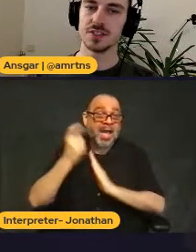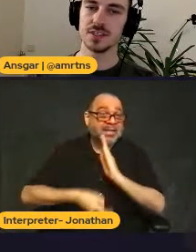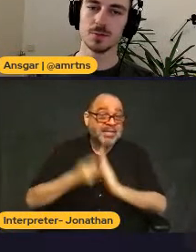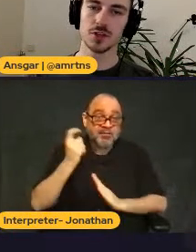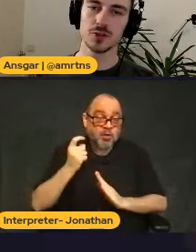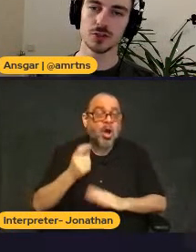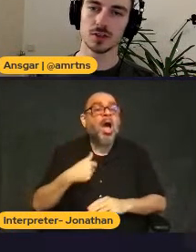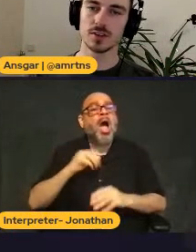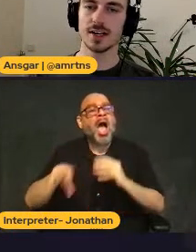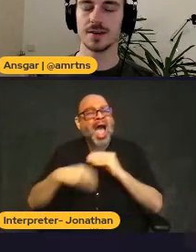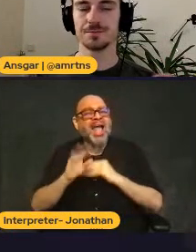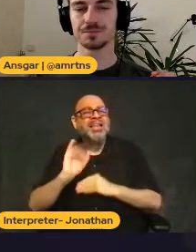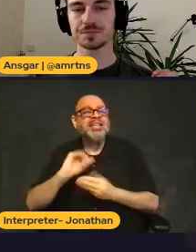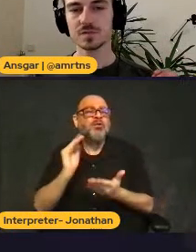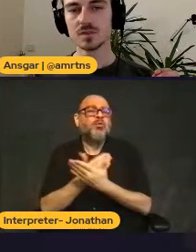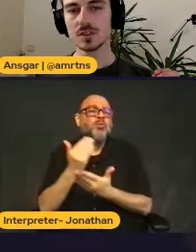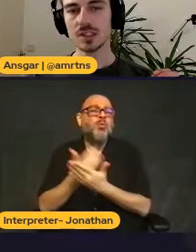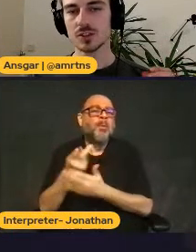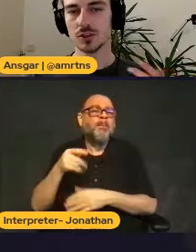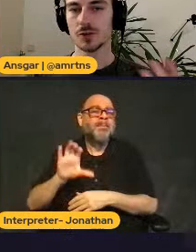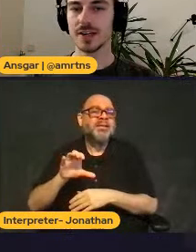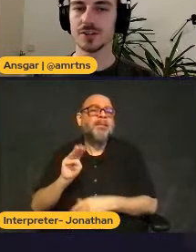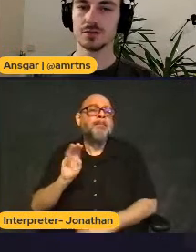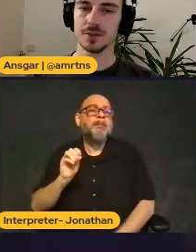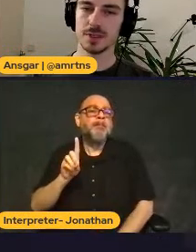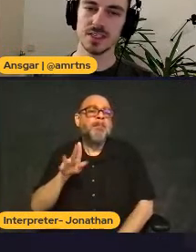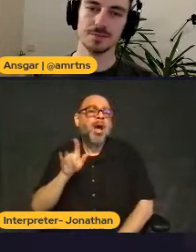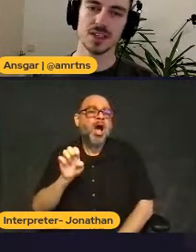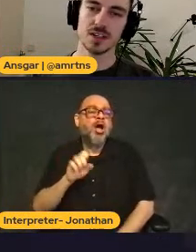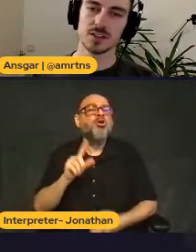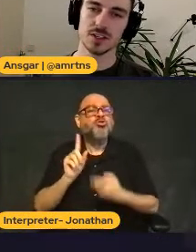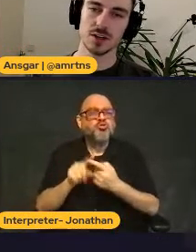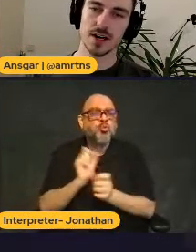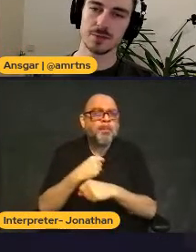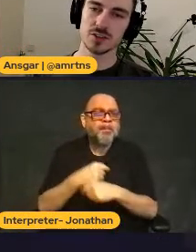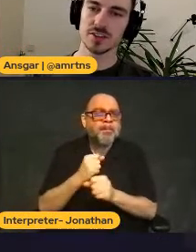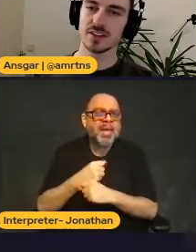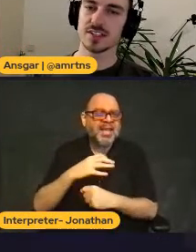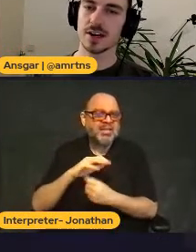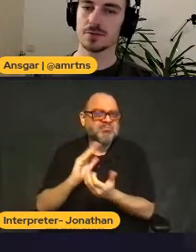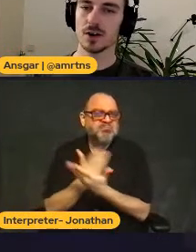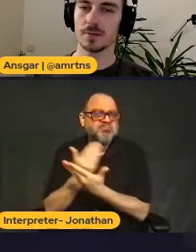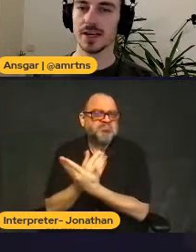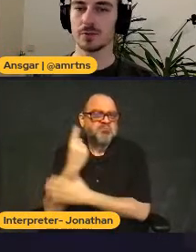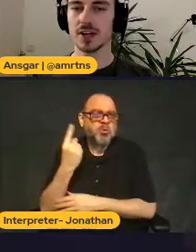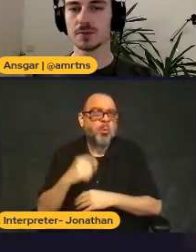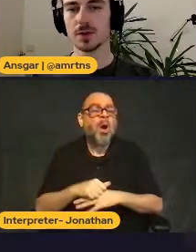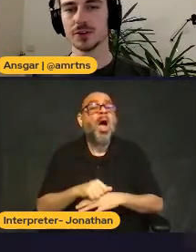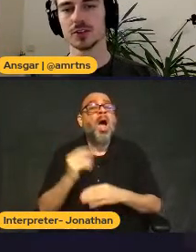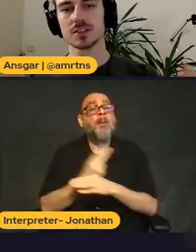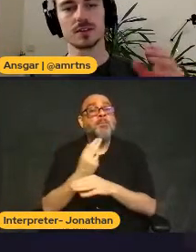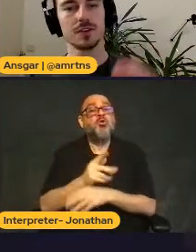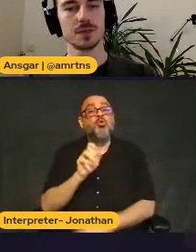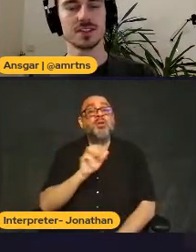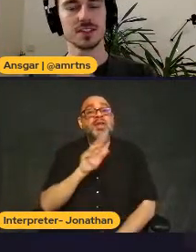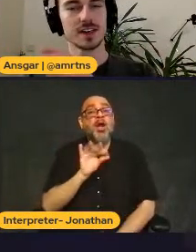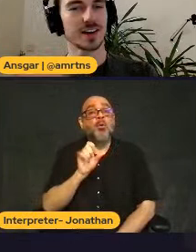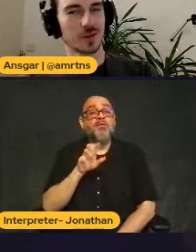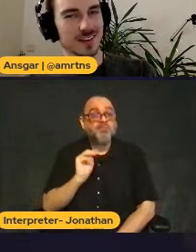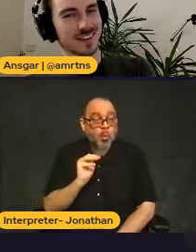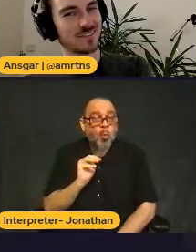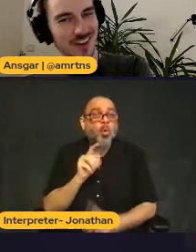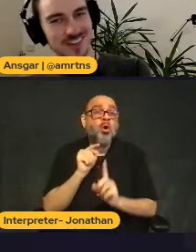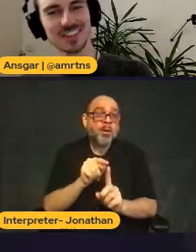a VPC module to create a new VPC. So I'm using the Terraform AWS modules